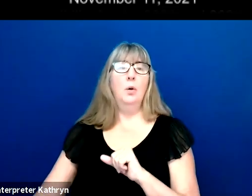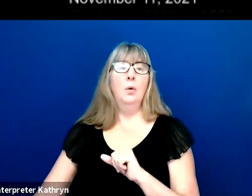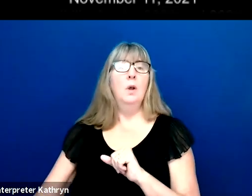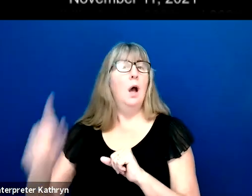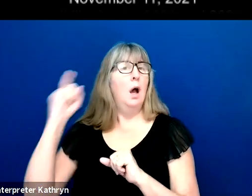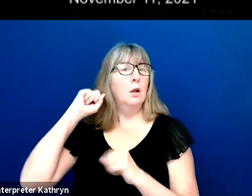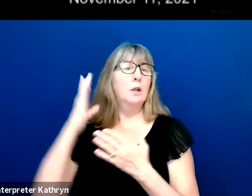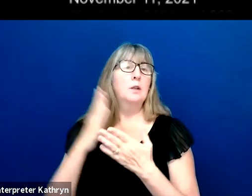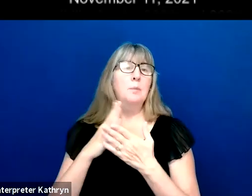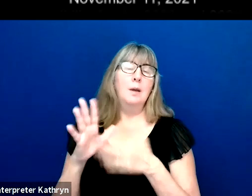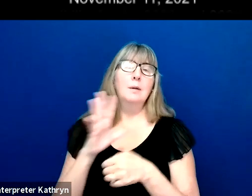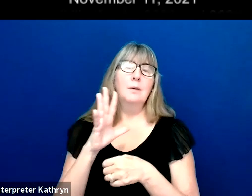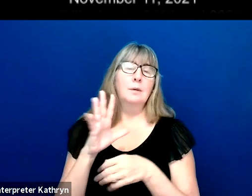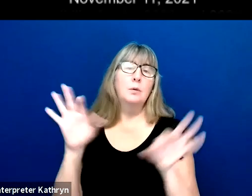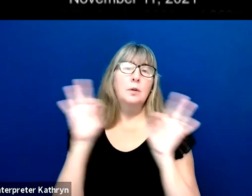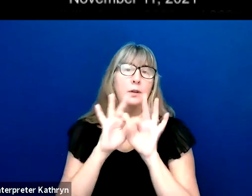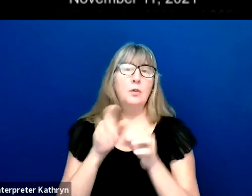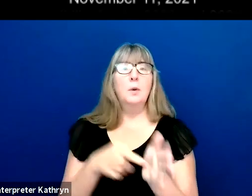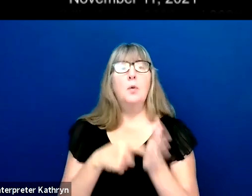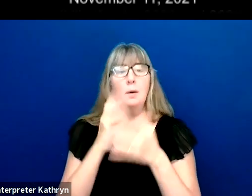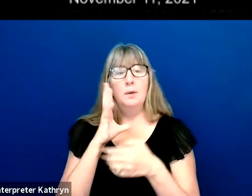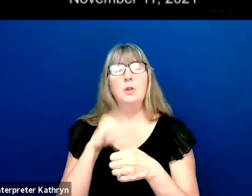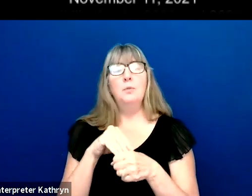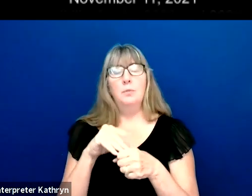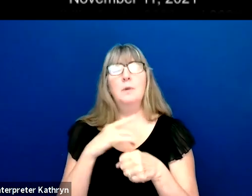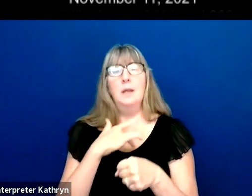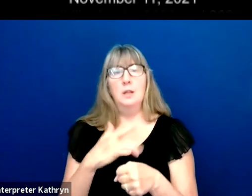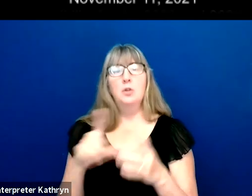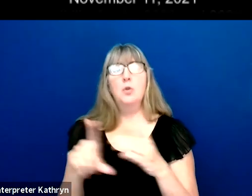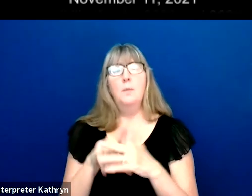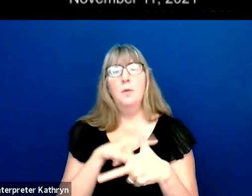or unessential requirements shows up in those three areas.